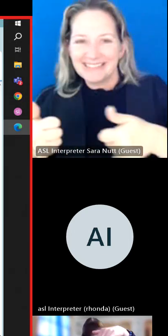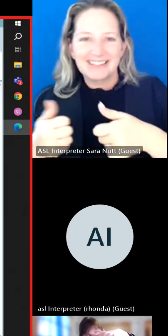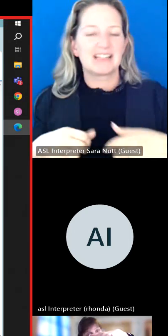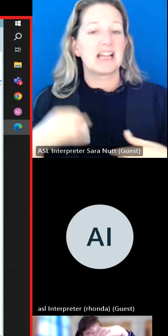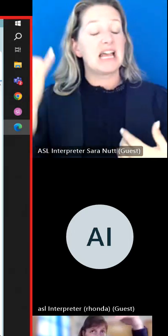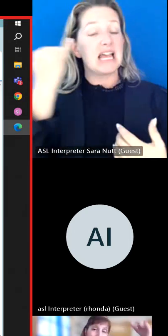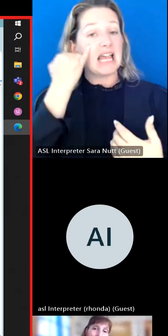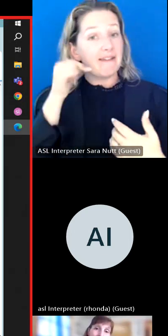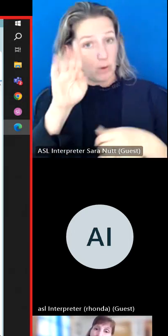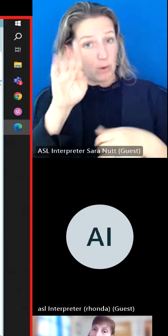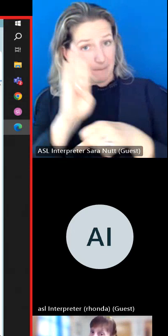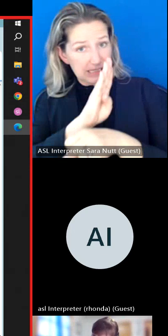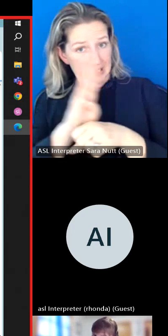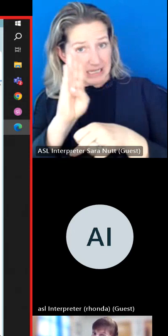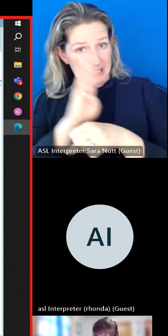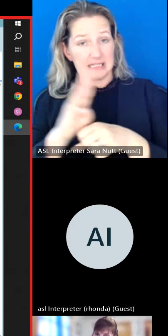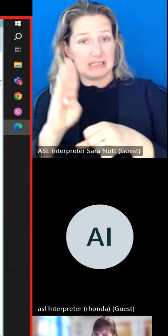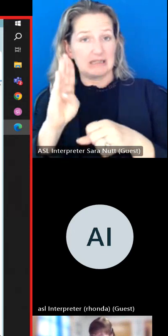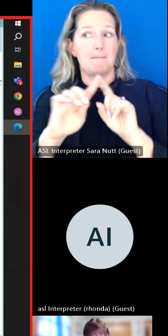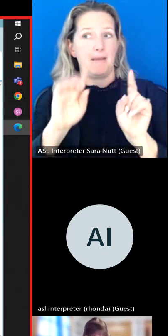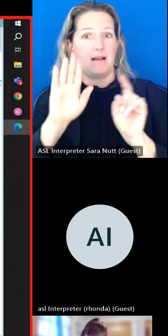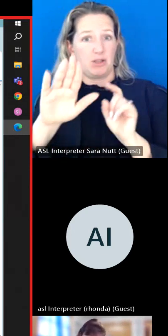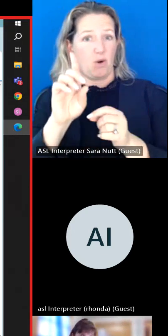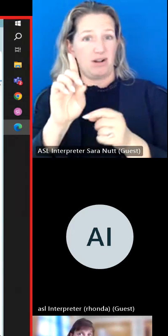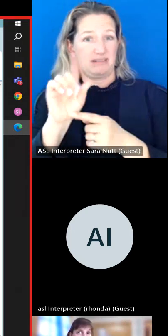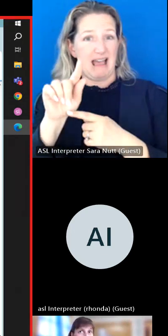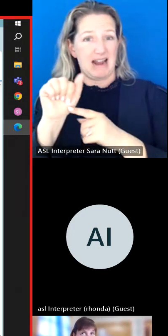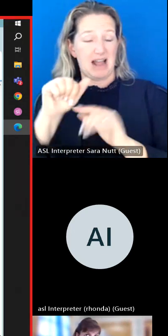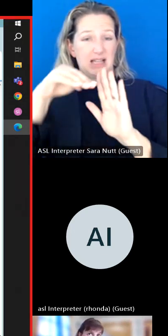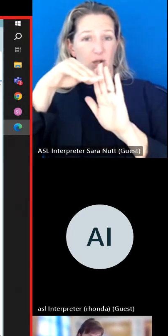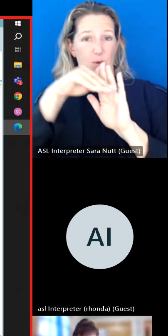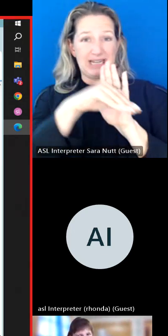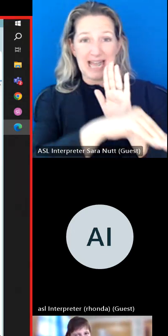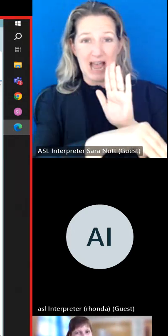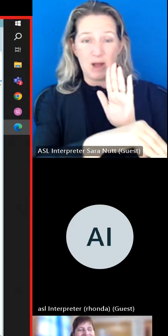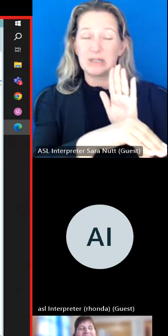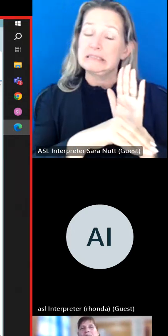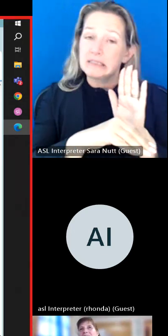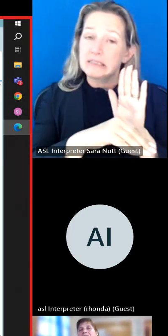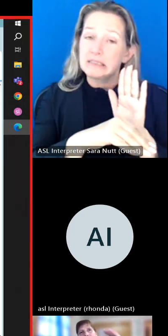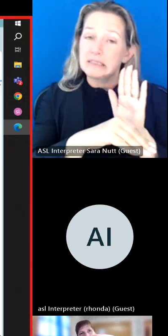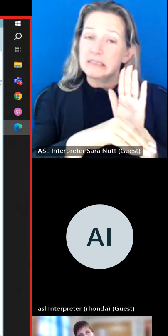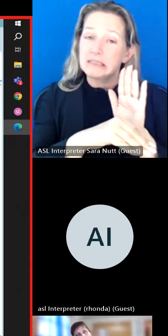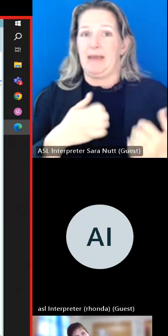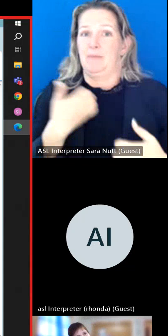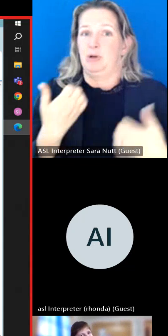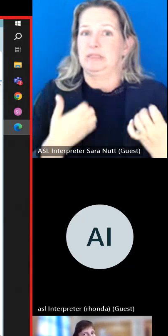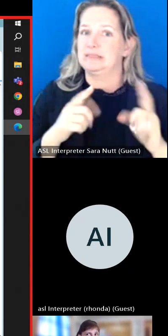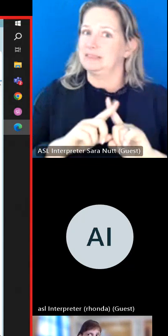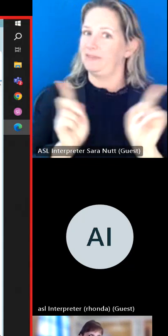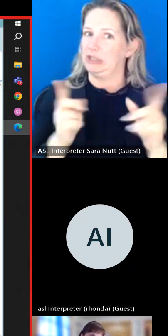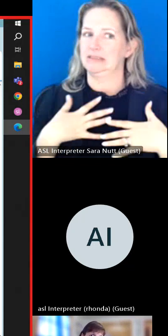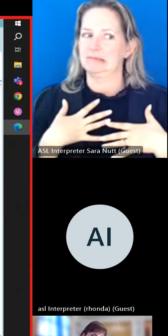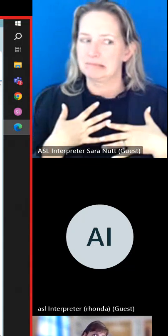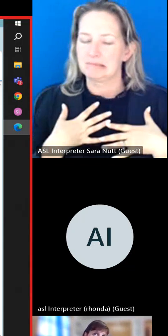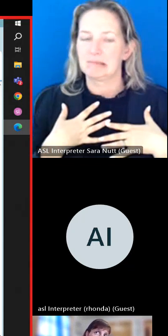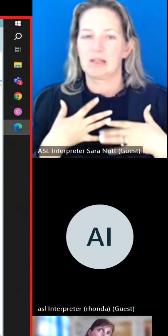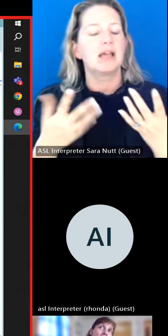going down, maybe that's not quite as a happy of a thing, but it depends on how you frame